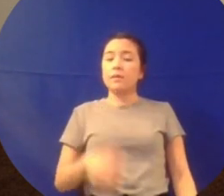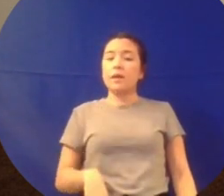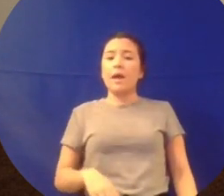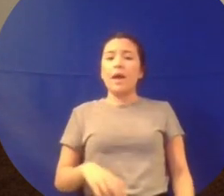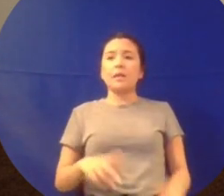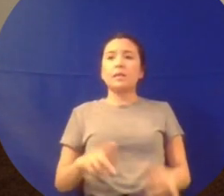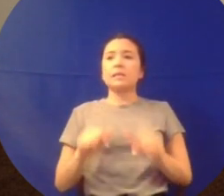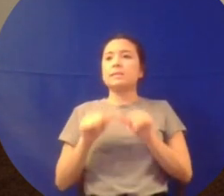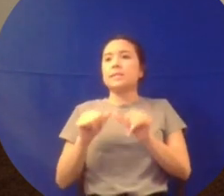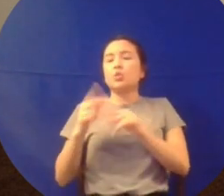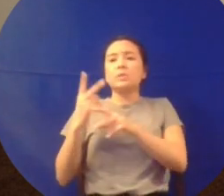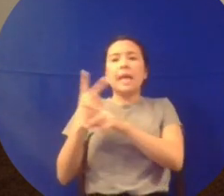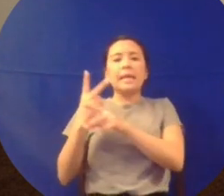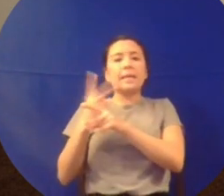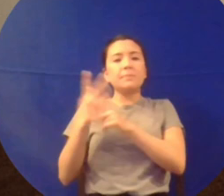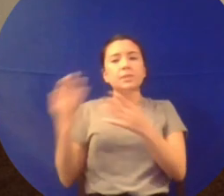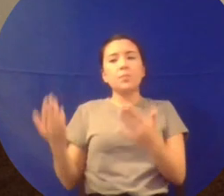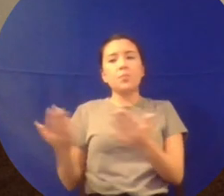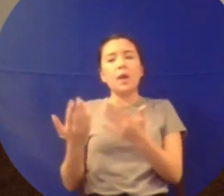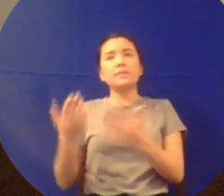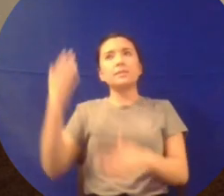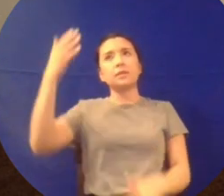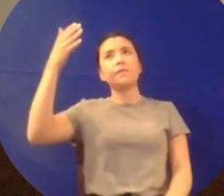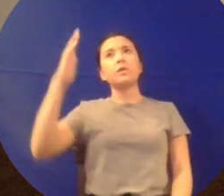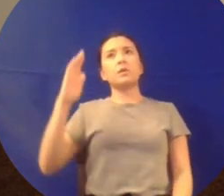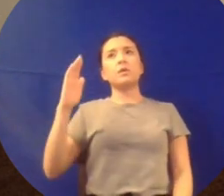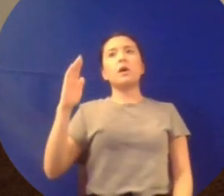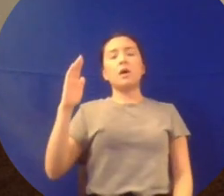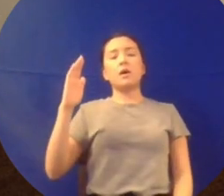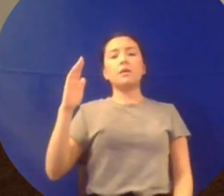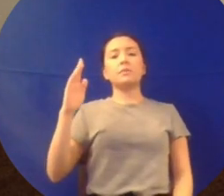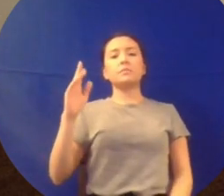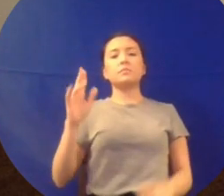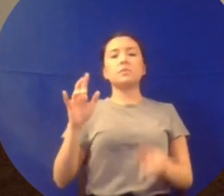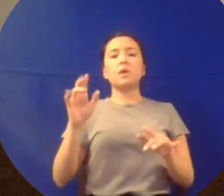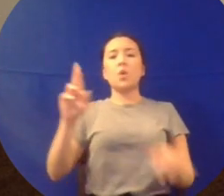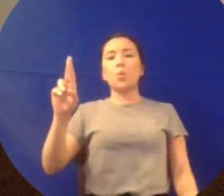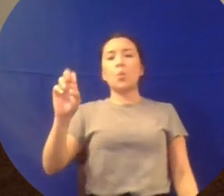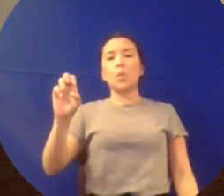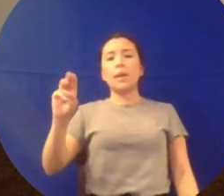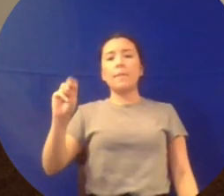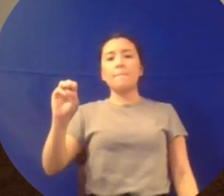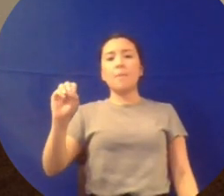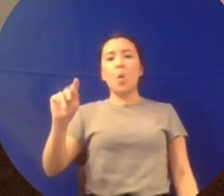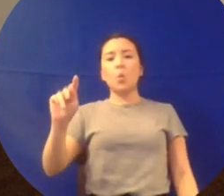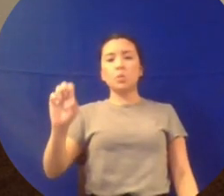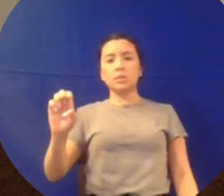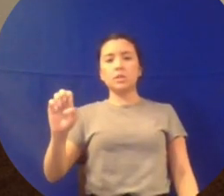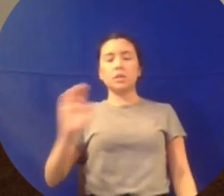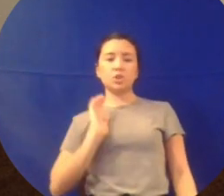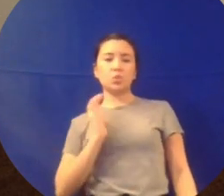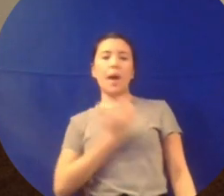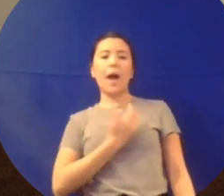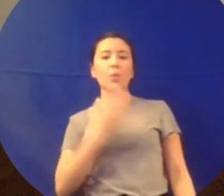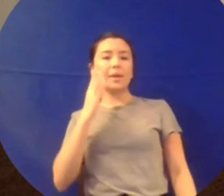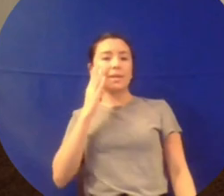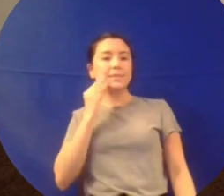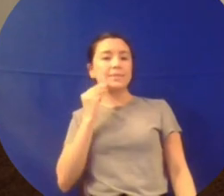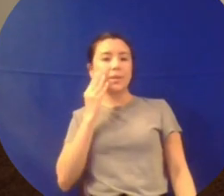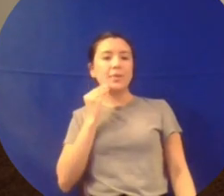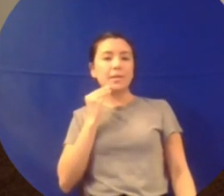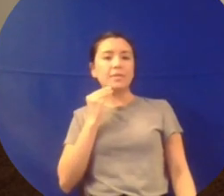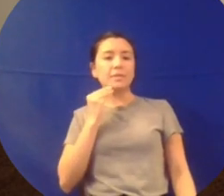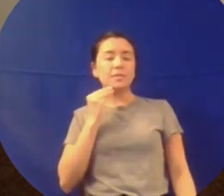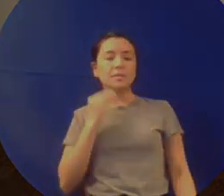and keeps the presence of God remote to our experience.